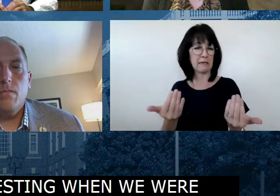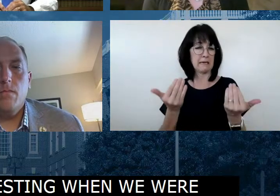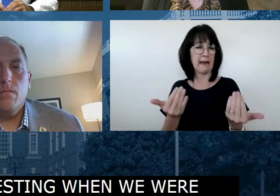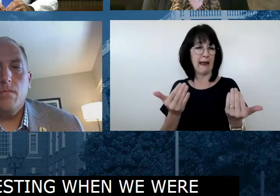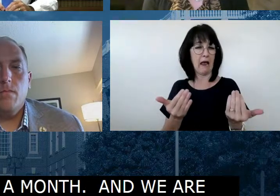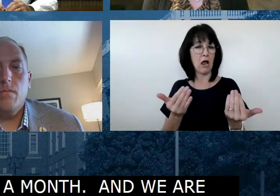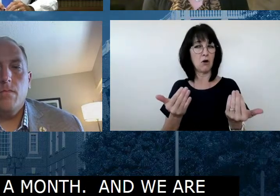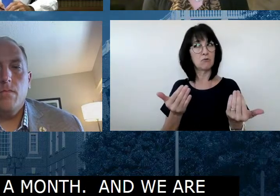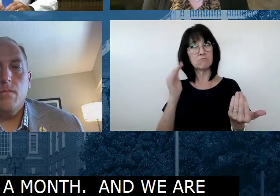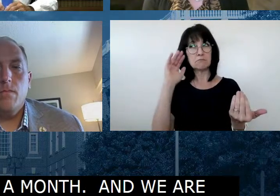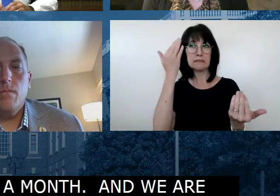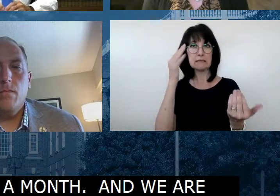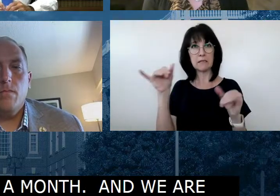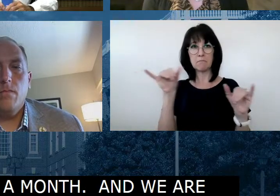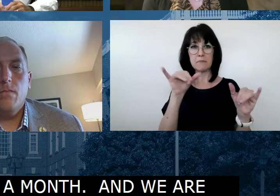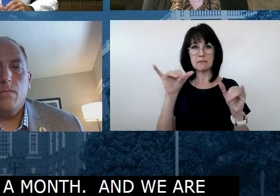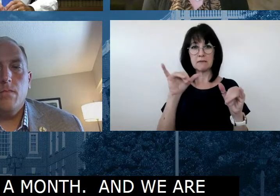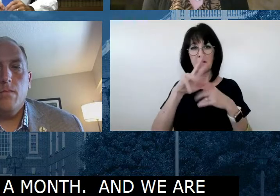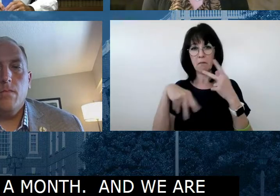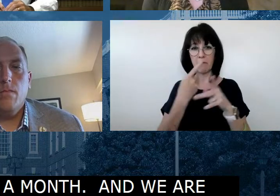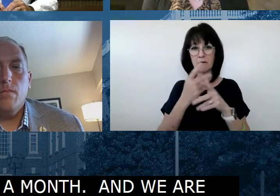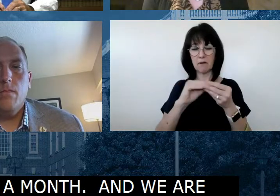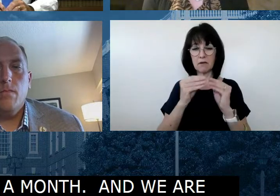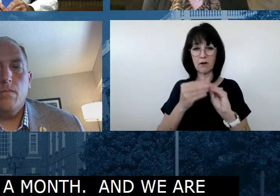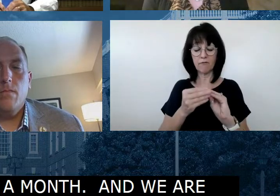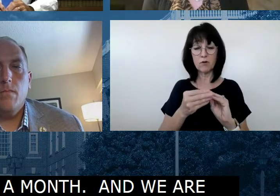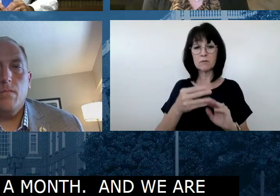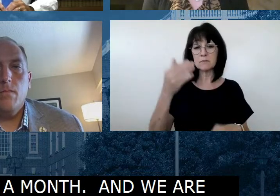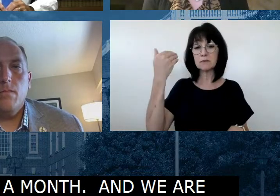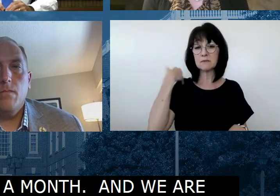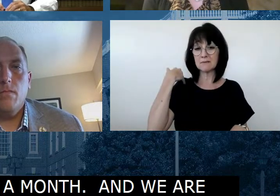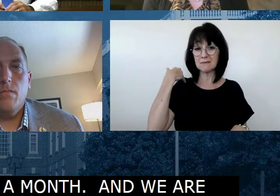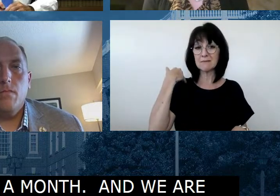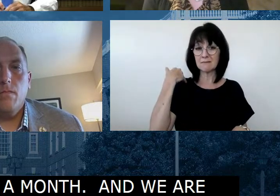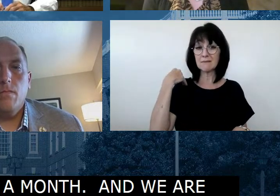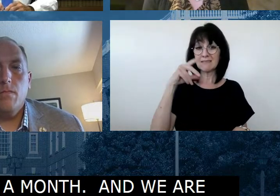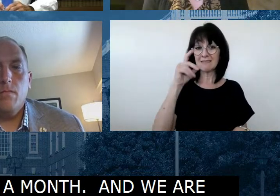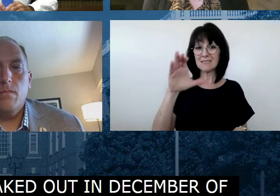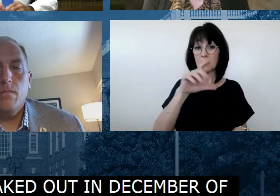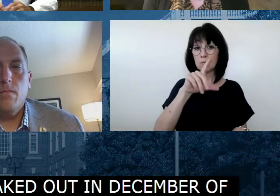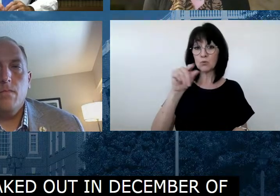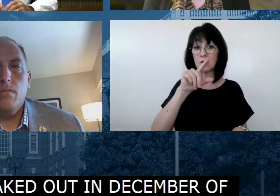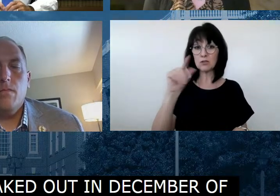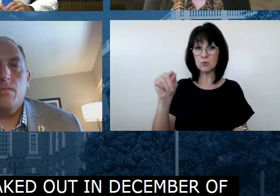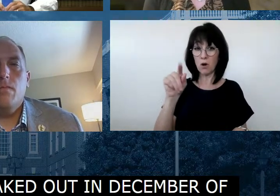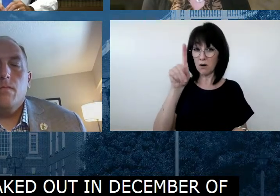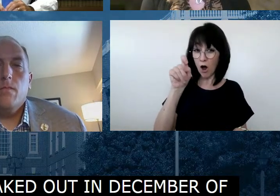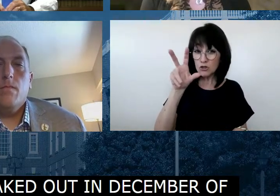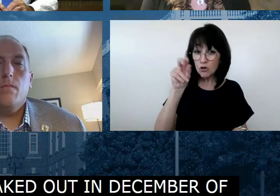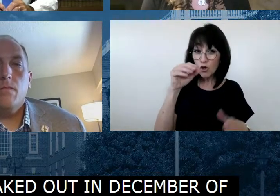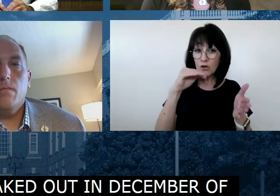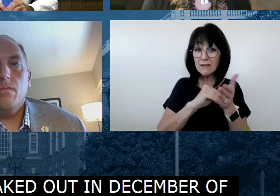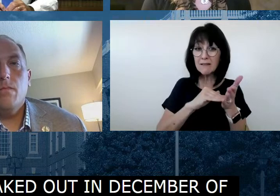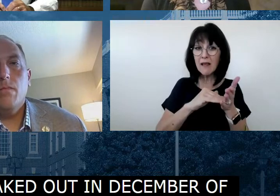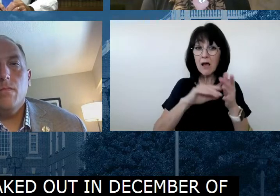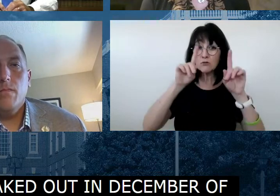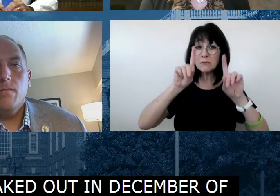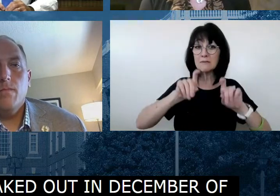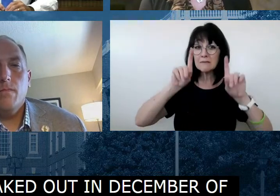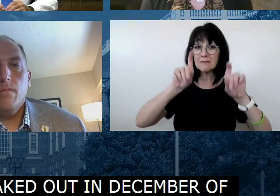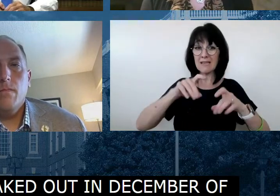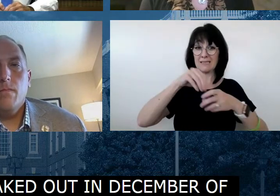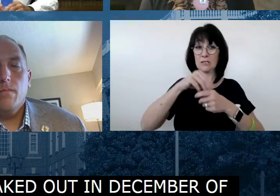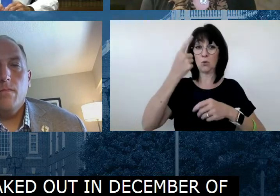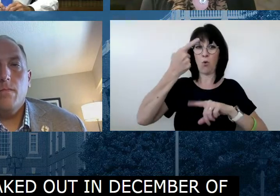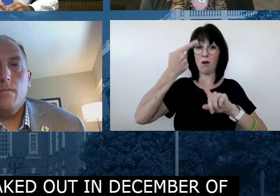out in December of 2020, doing over 130,000 tests in a month. Our goal was to